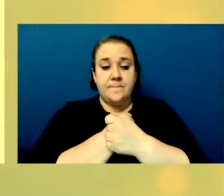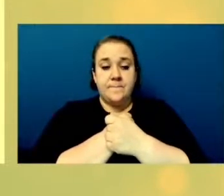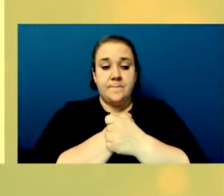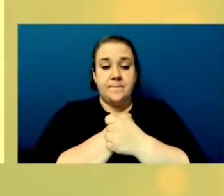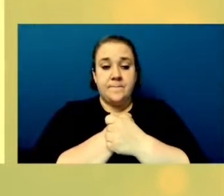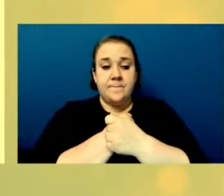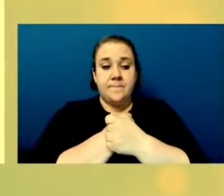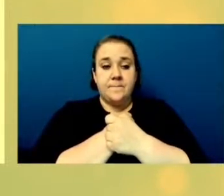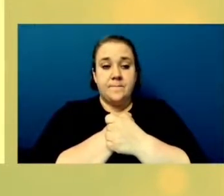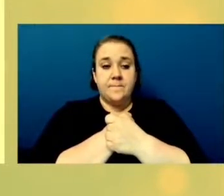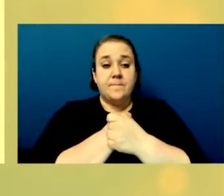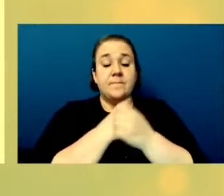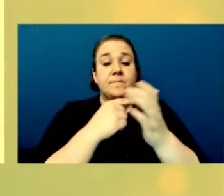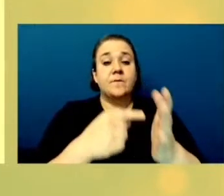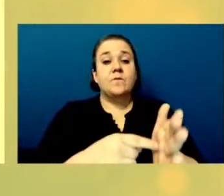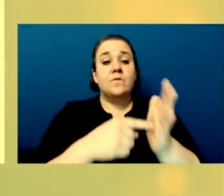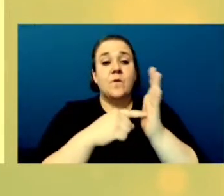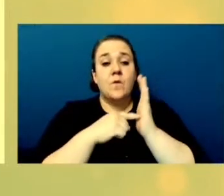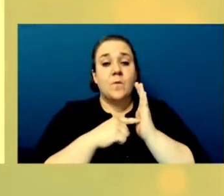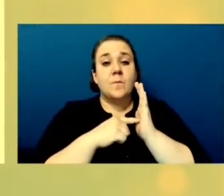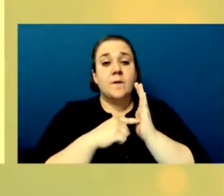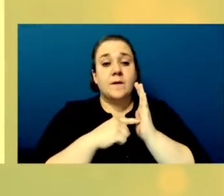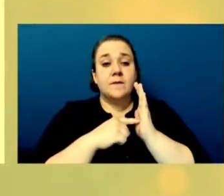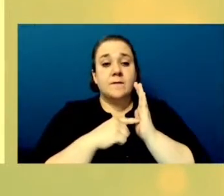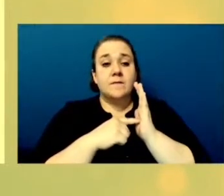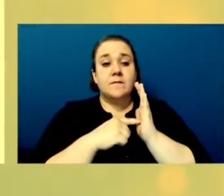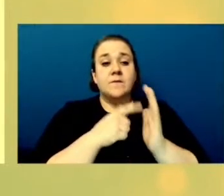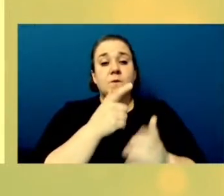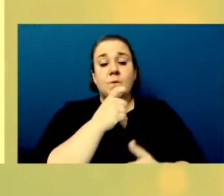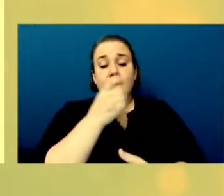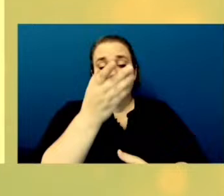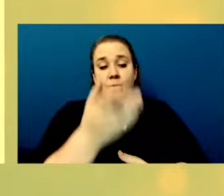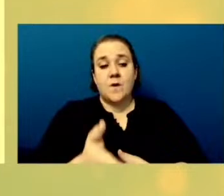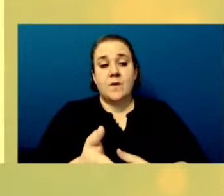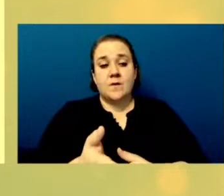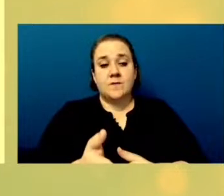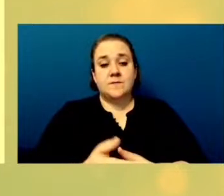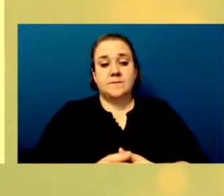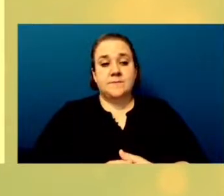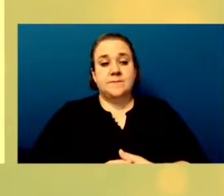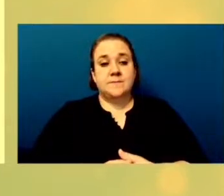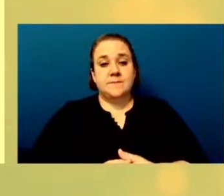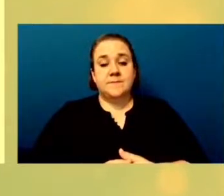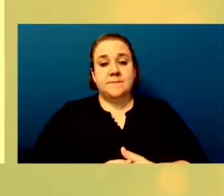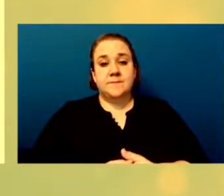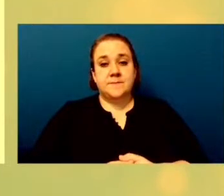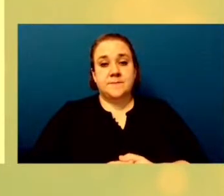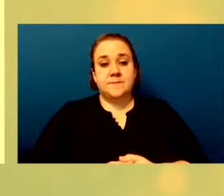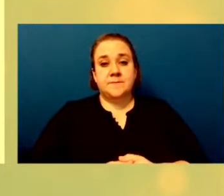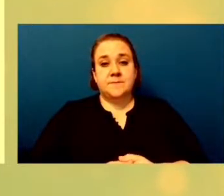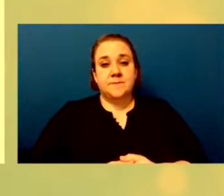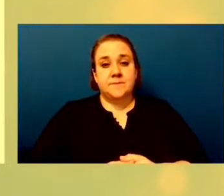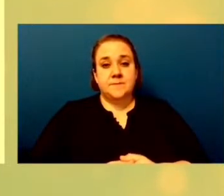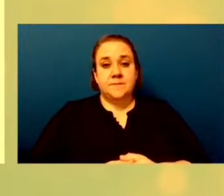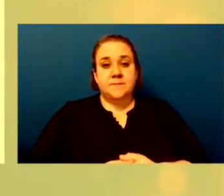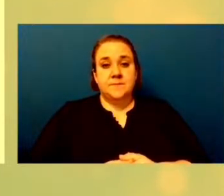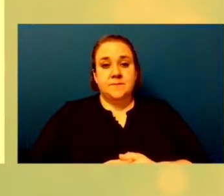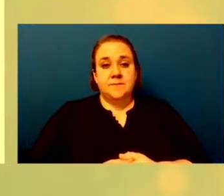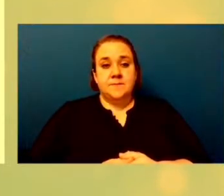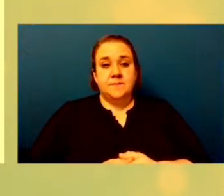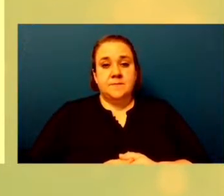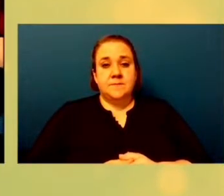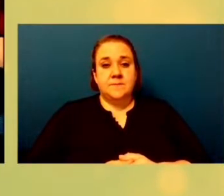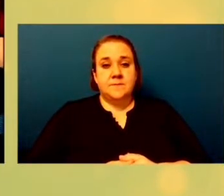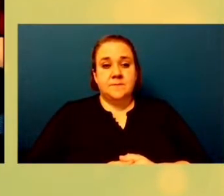Let it show. My mama said to me,